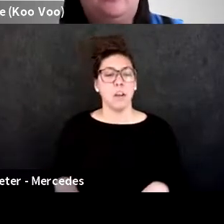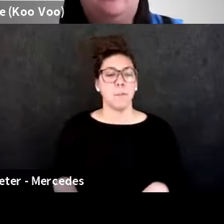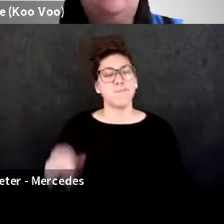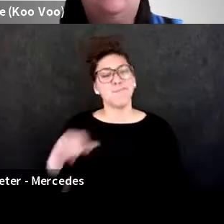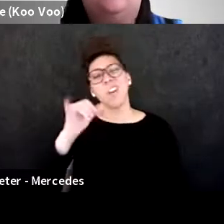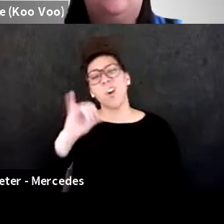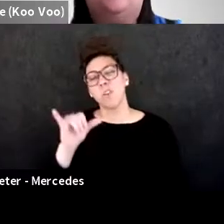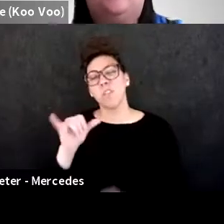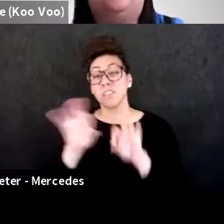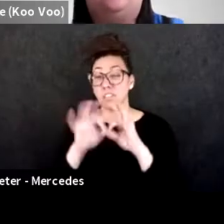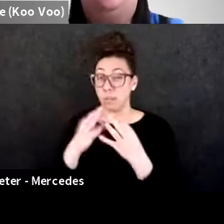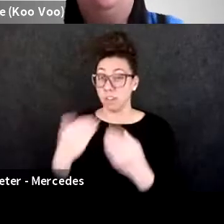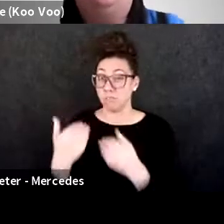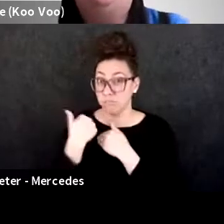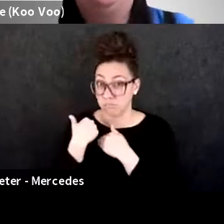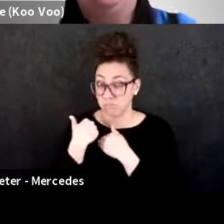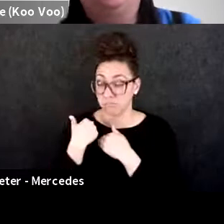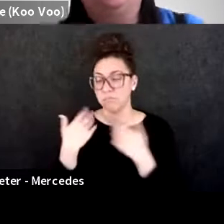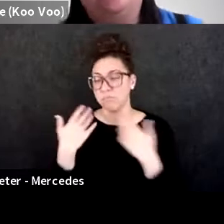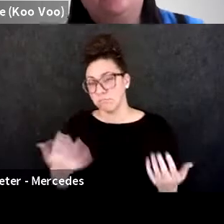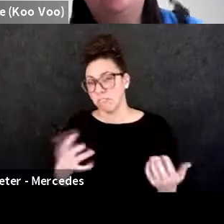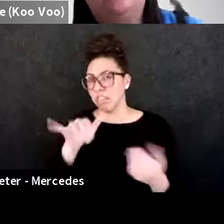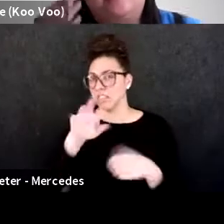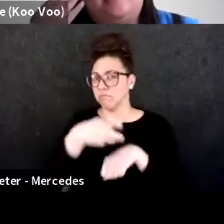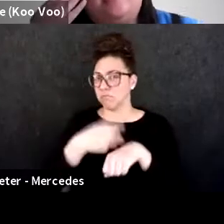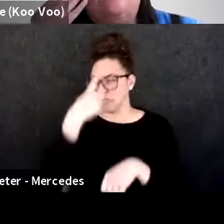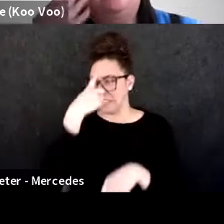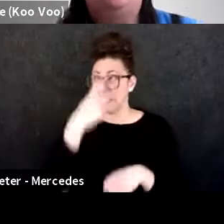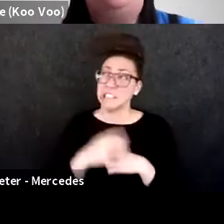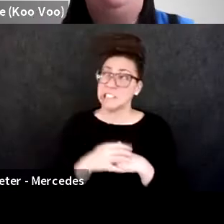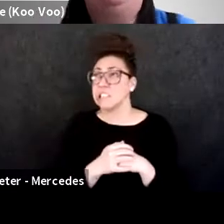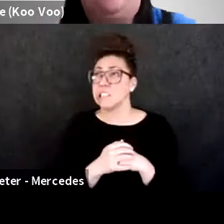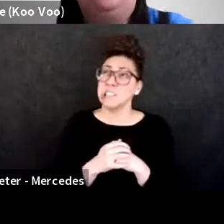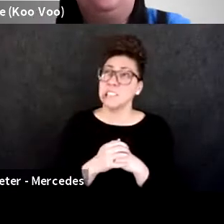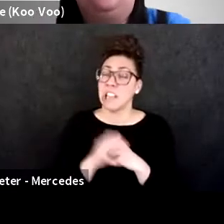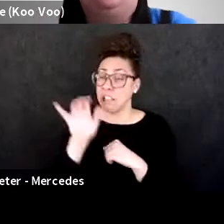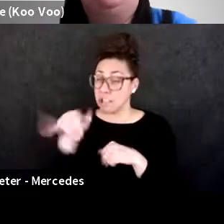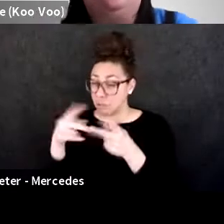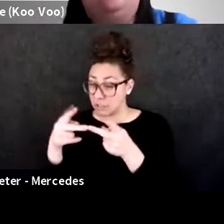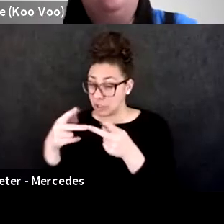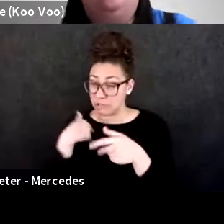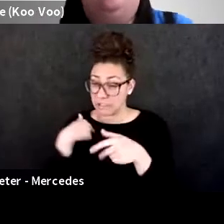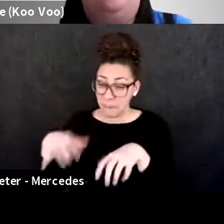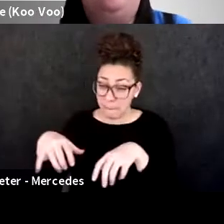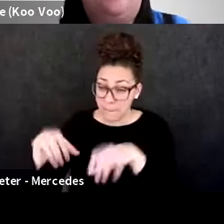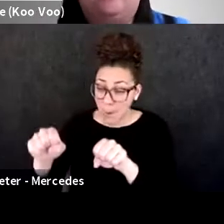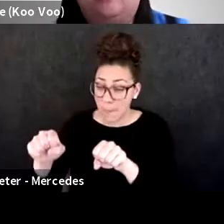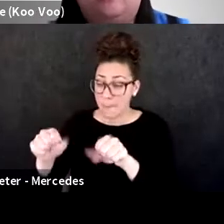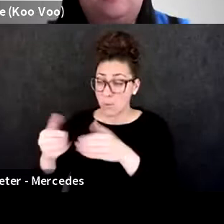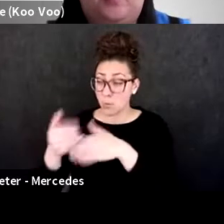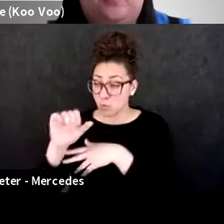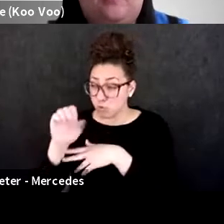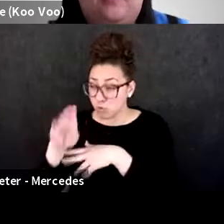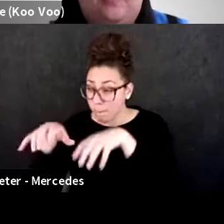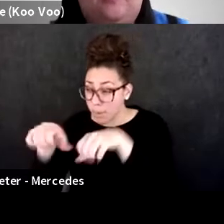of difficult because you have to think, you know, if I want to go for a certain position, I have to think about the family unit as well. But